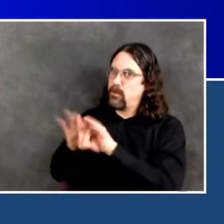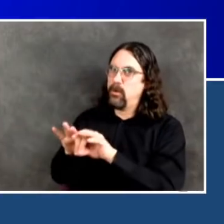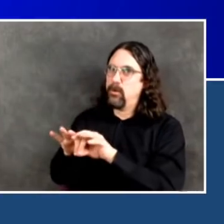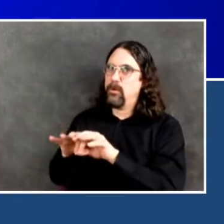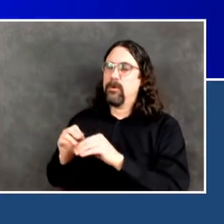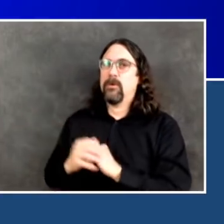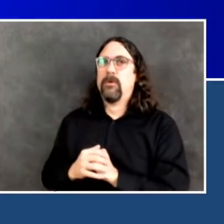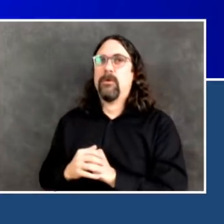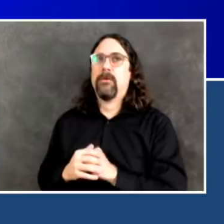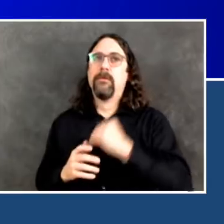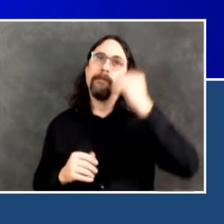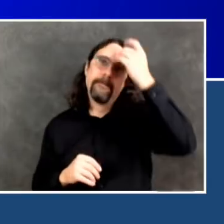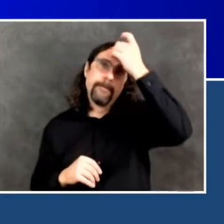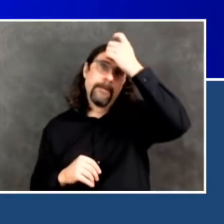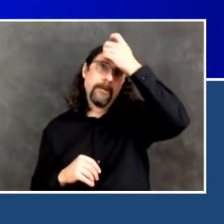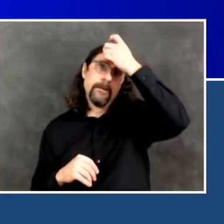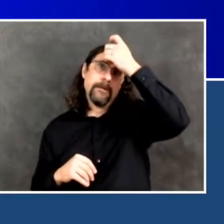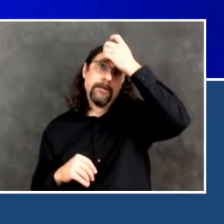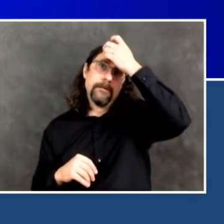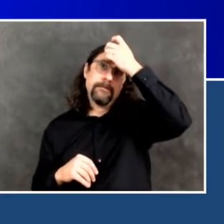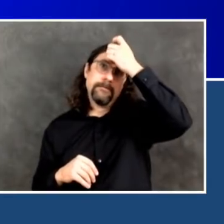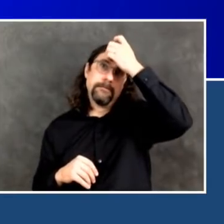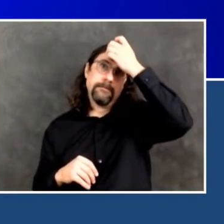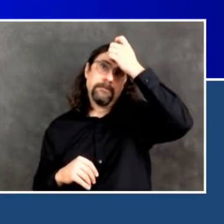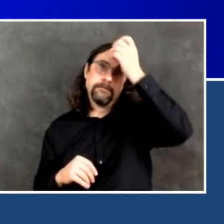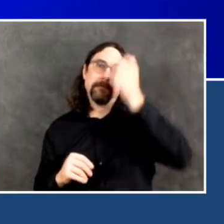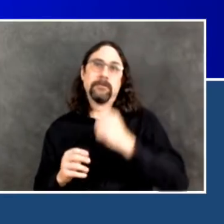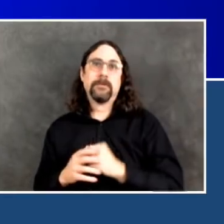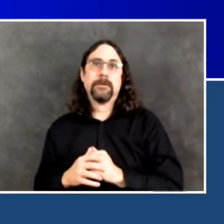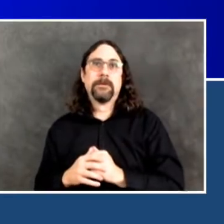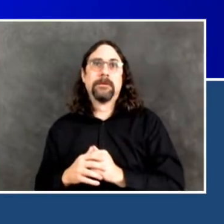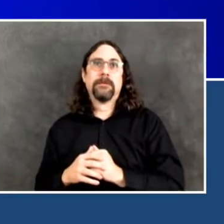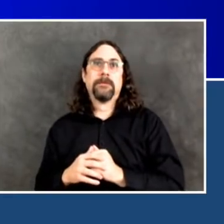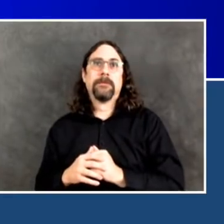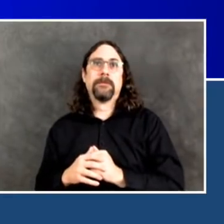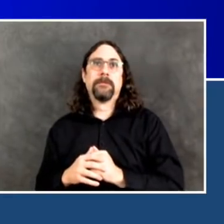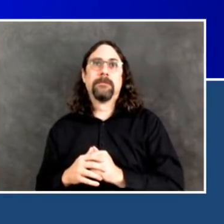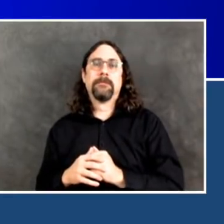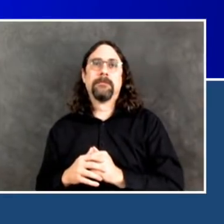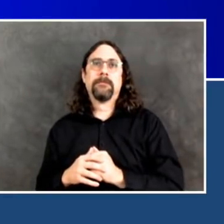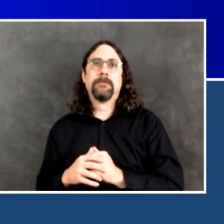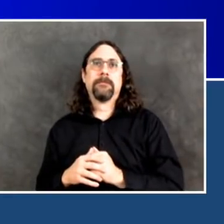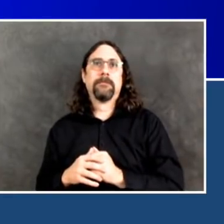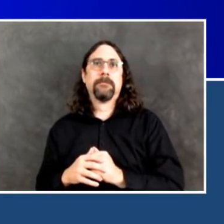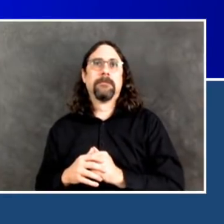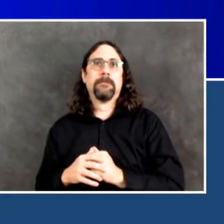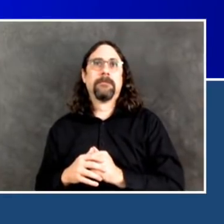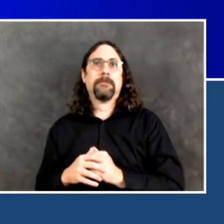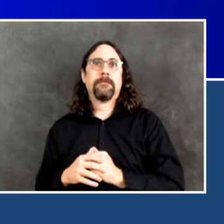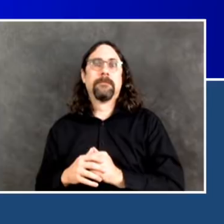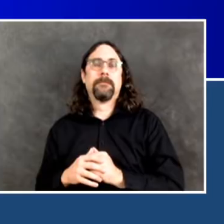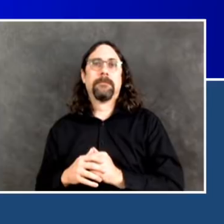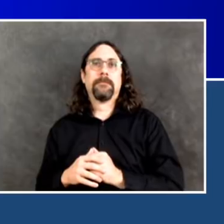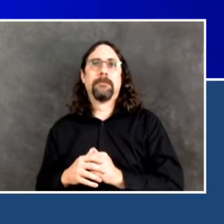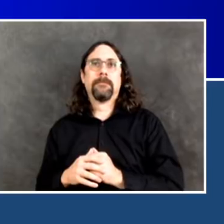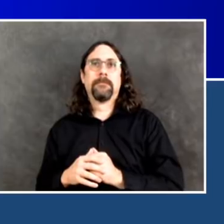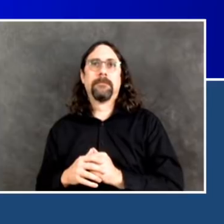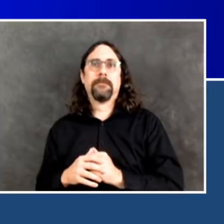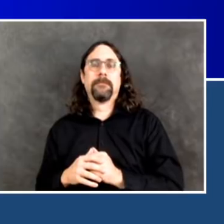troubling point for our public hospitals. They were more than double their normal ICU capacity, and that looked like it was about